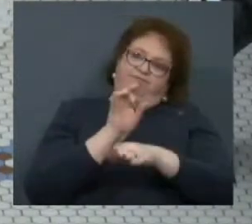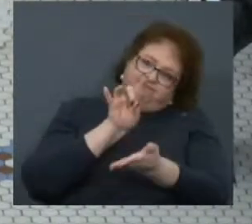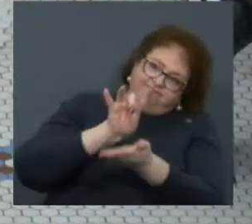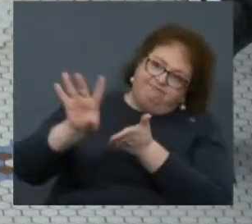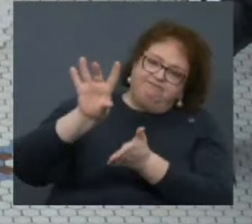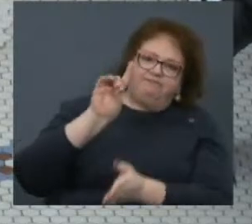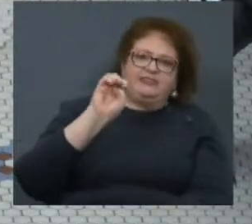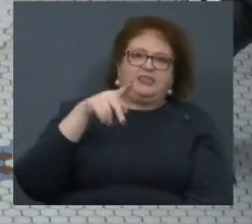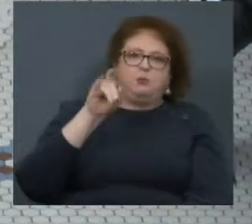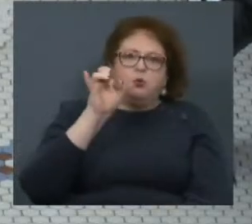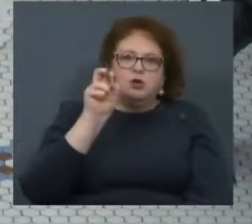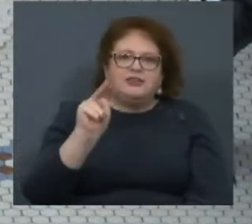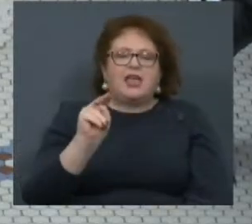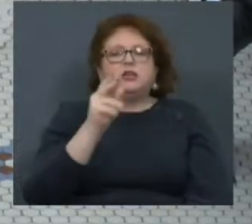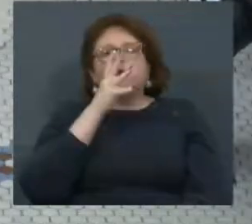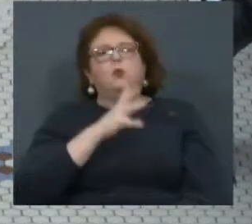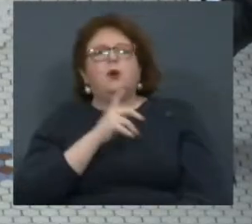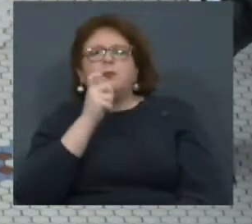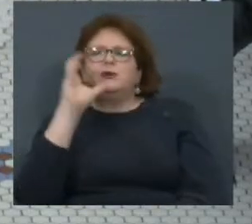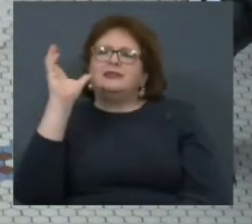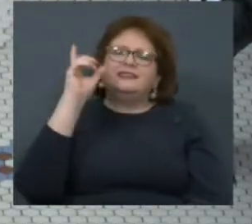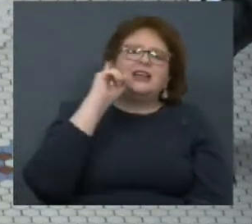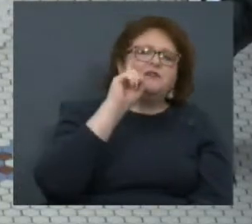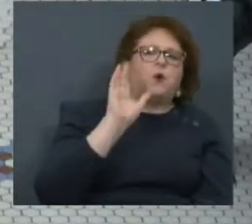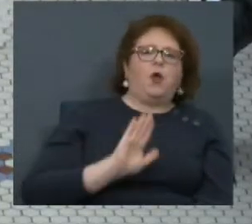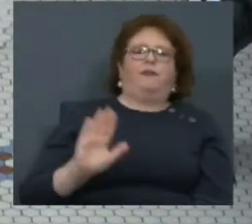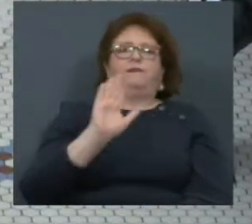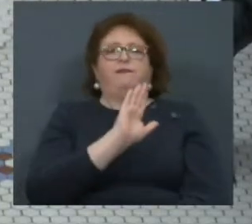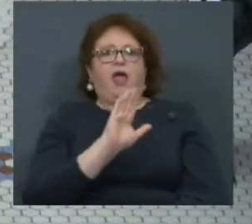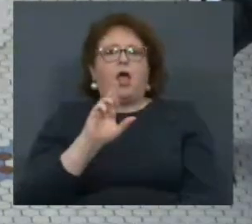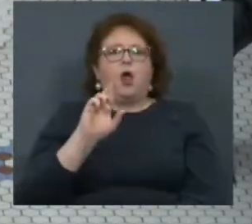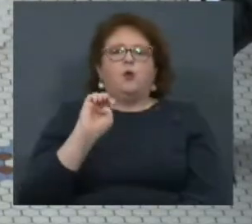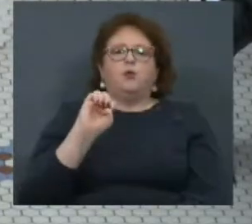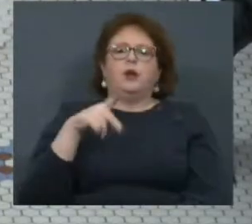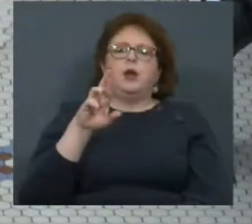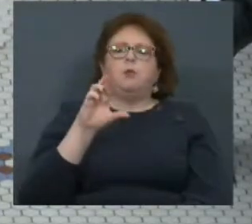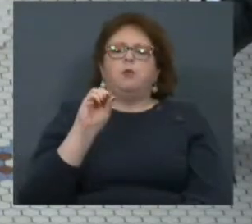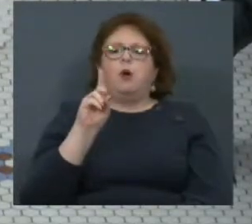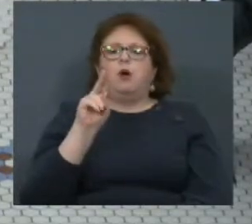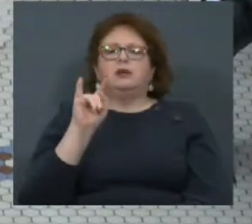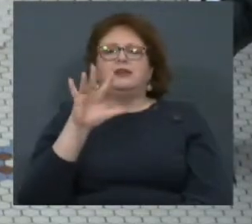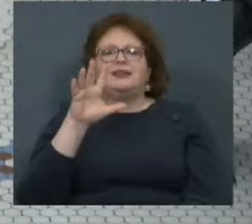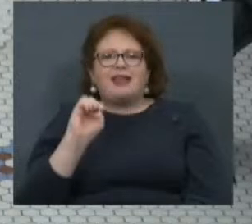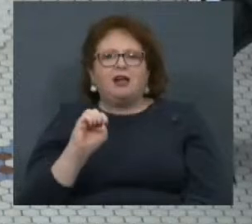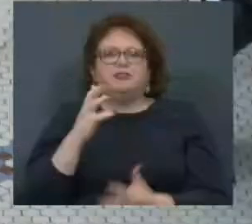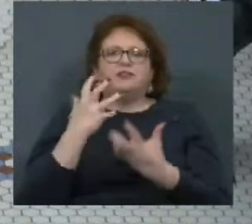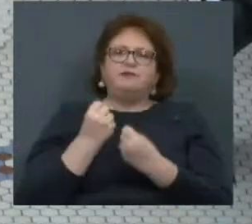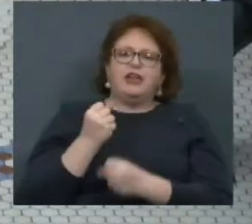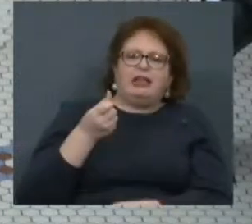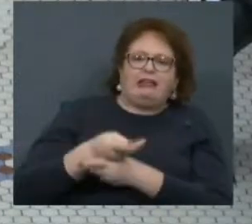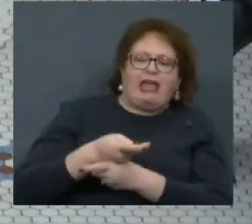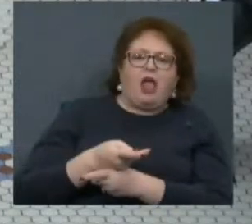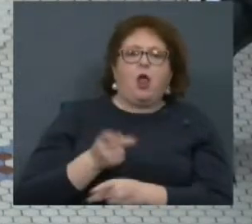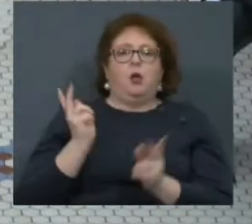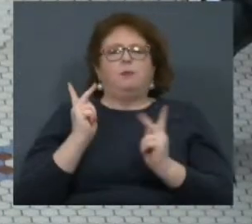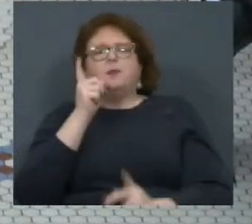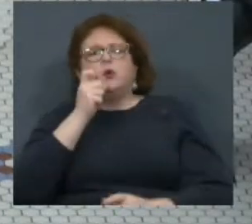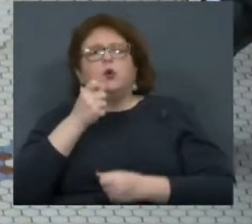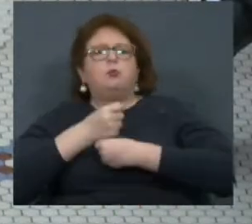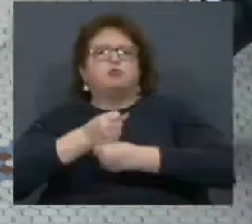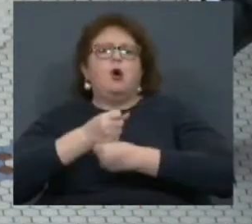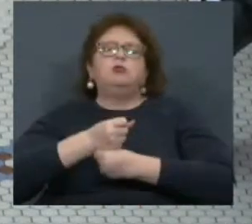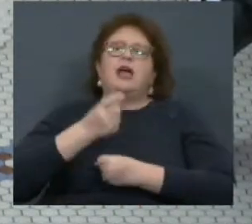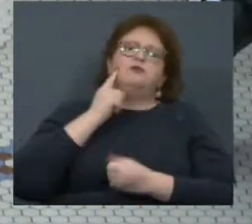health care, and surveilling those exercising protected First Amendment rights of protest? We've already seen